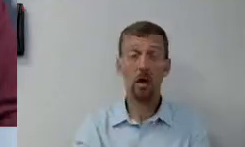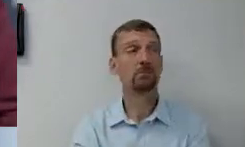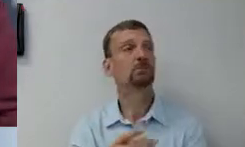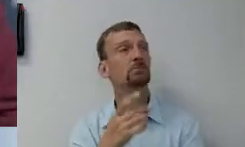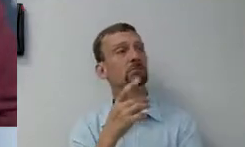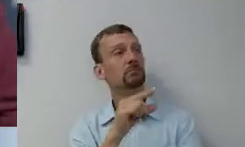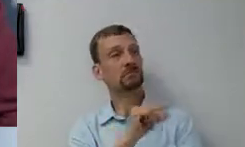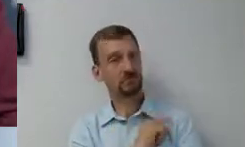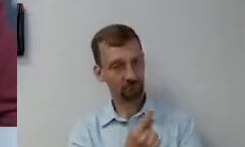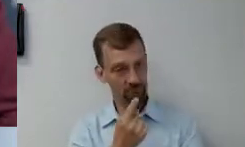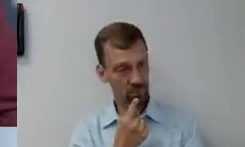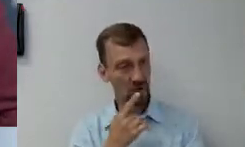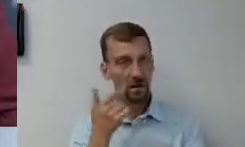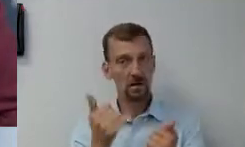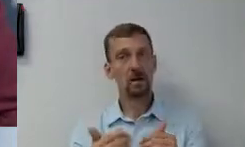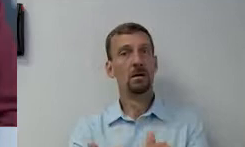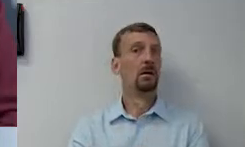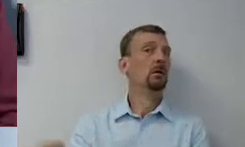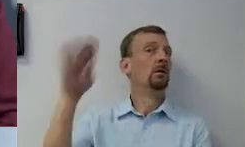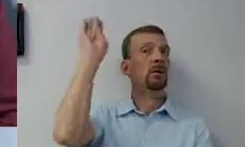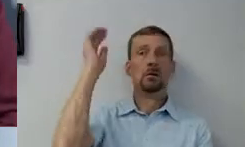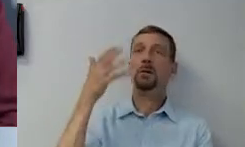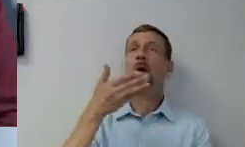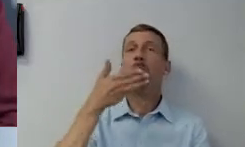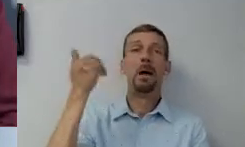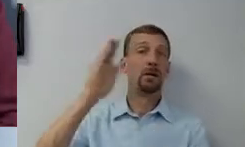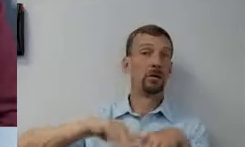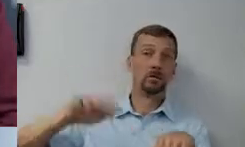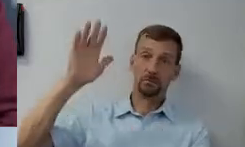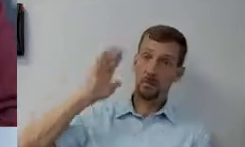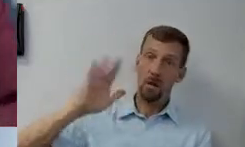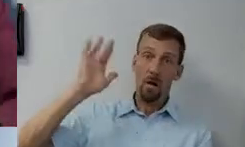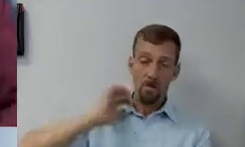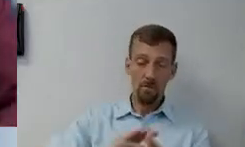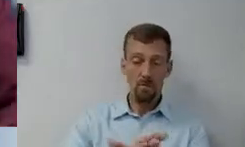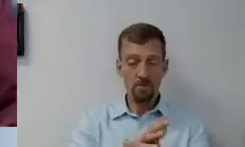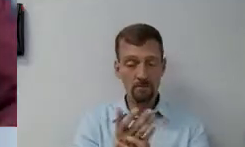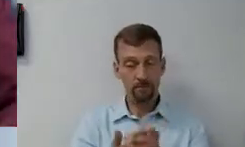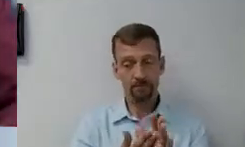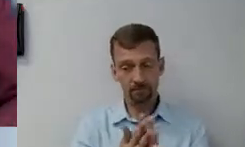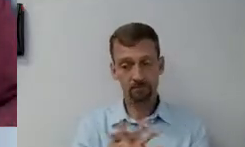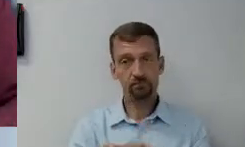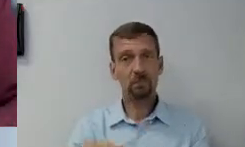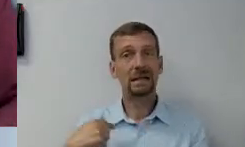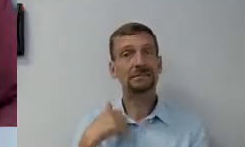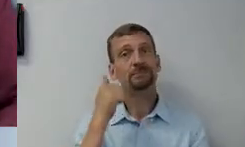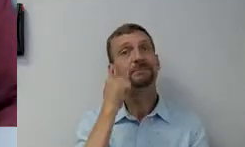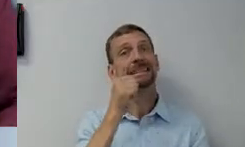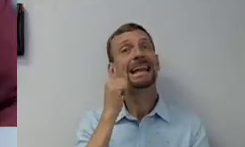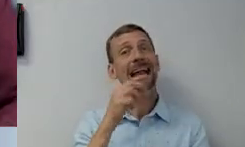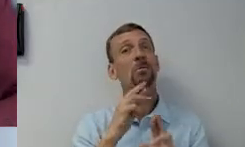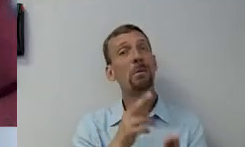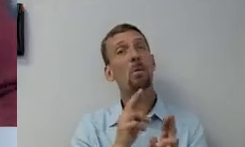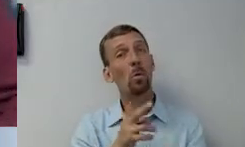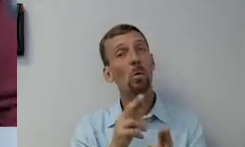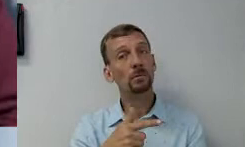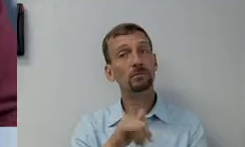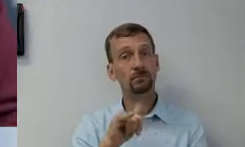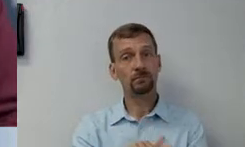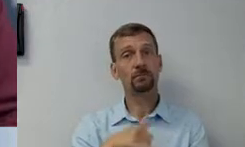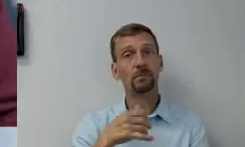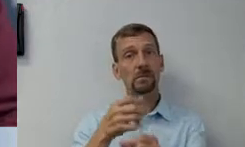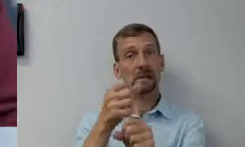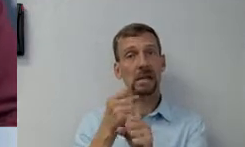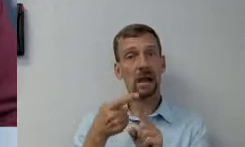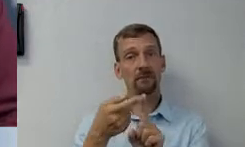but far better, far better. So I actually get a daily report that comes out of our materials